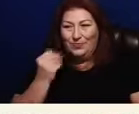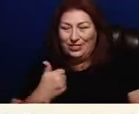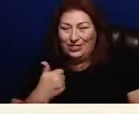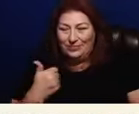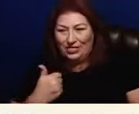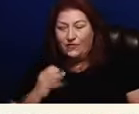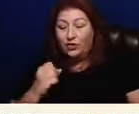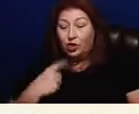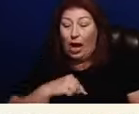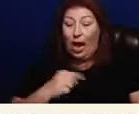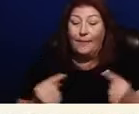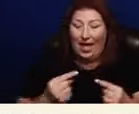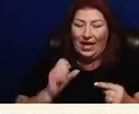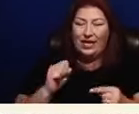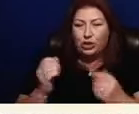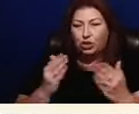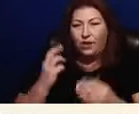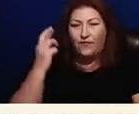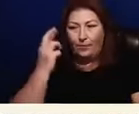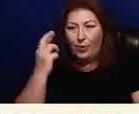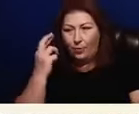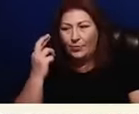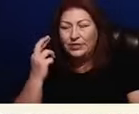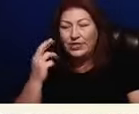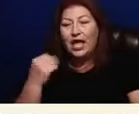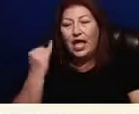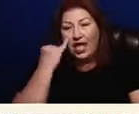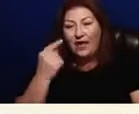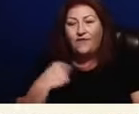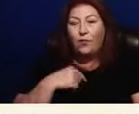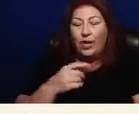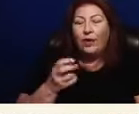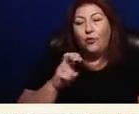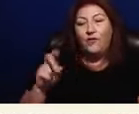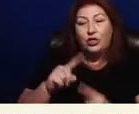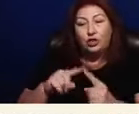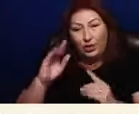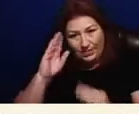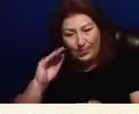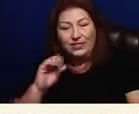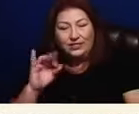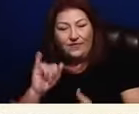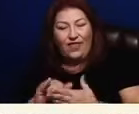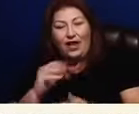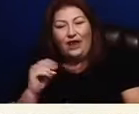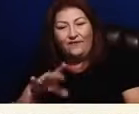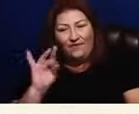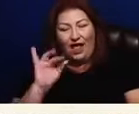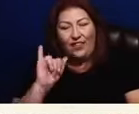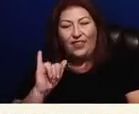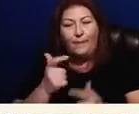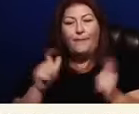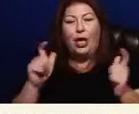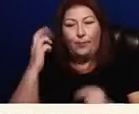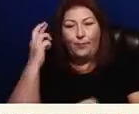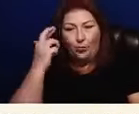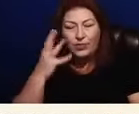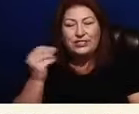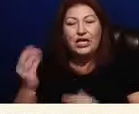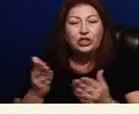pain can serve a purpose if we move into acceptance of it. And then find that greater purpose and move into serving that